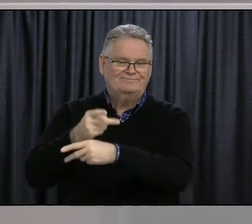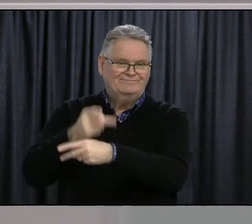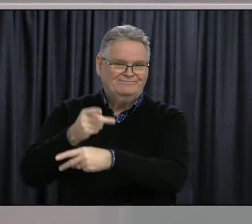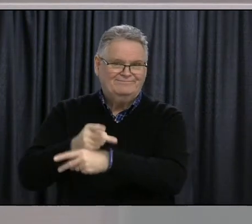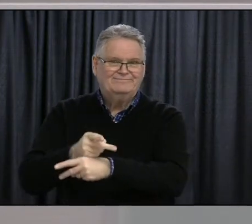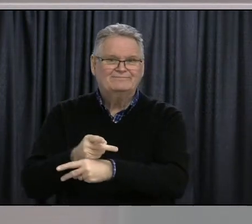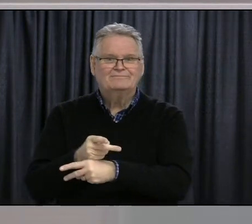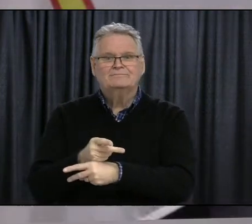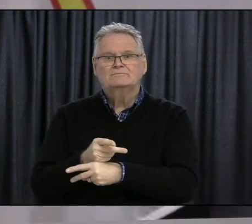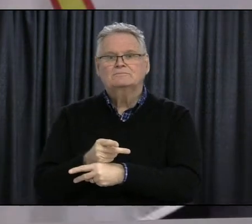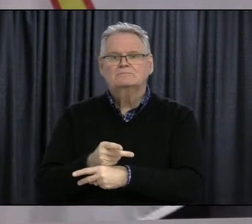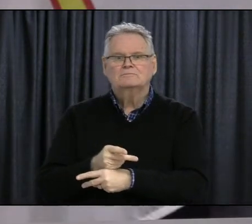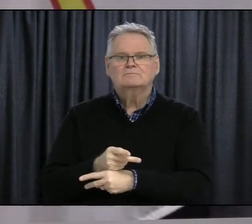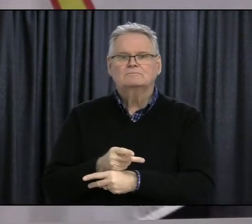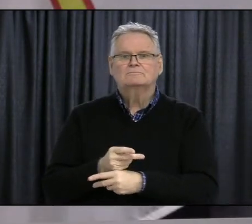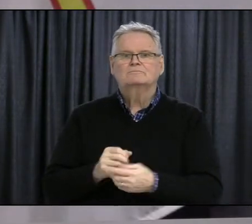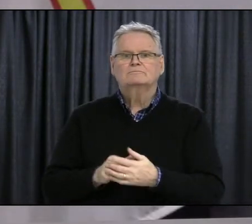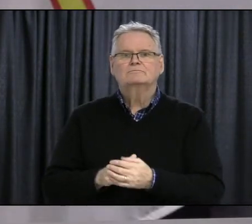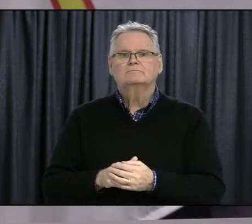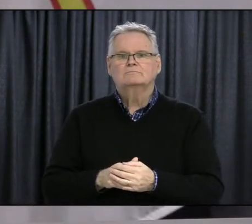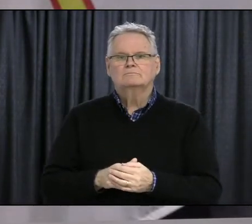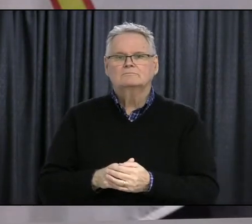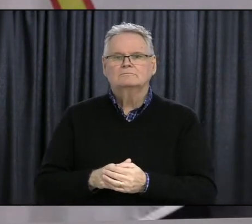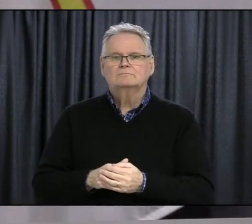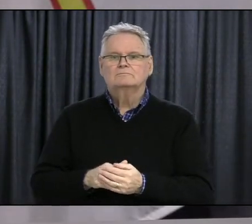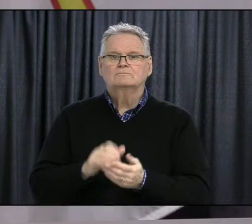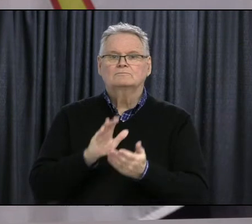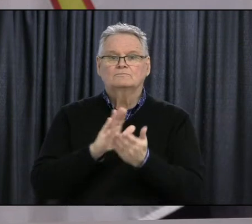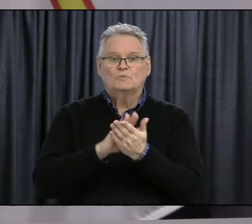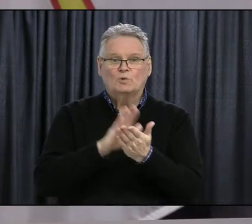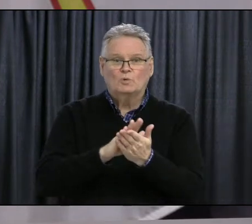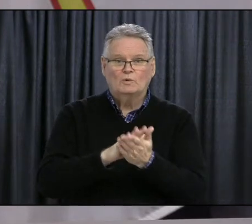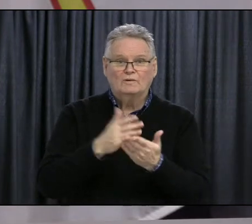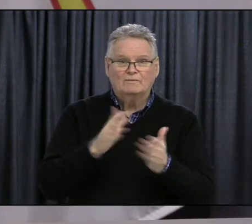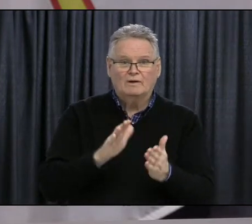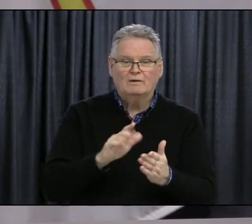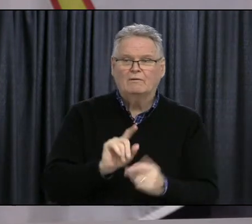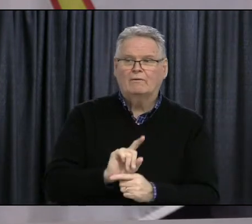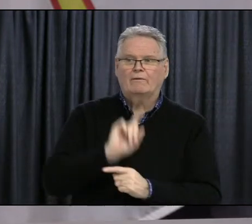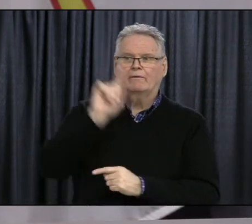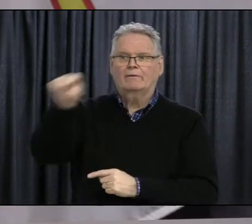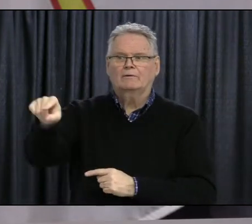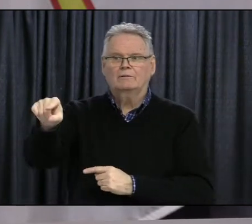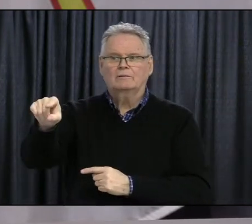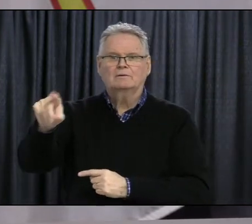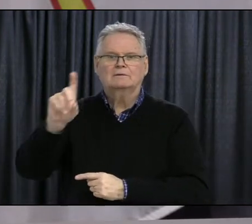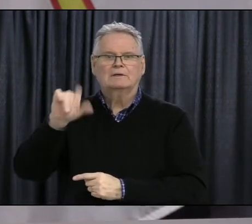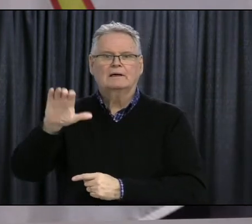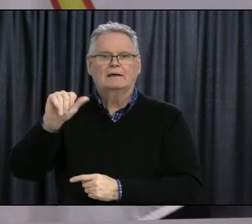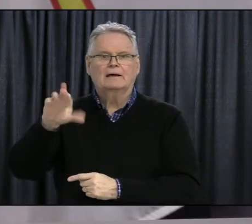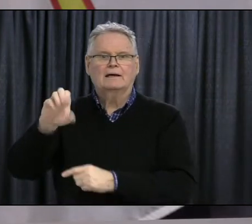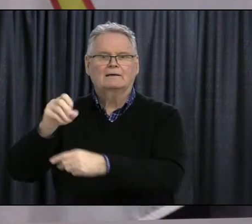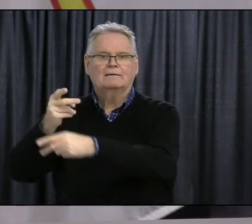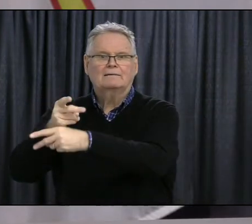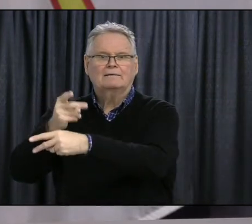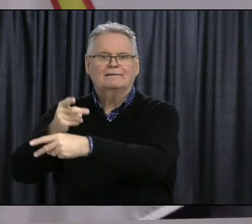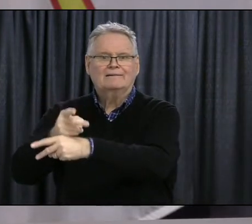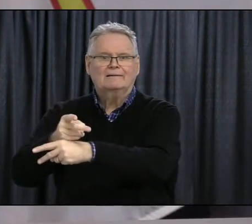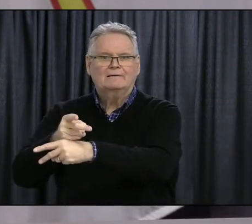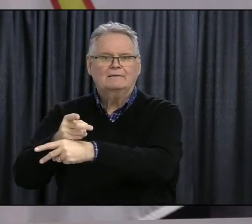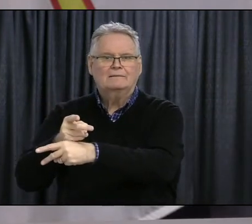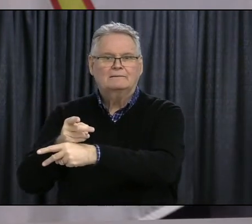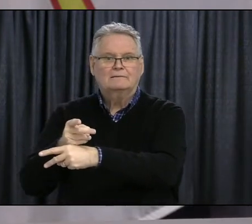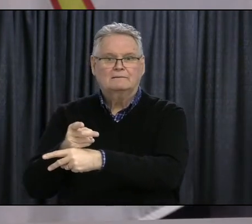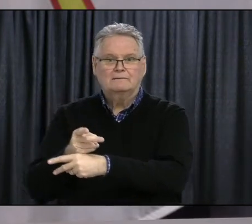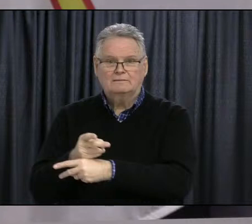system as well? That's always a concern whenever we have a non-epi-linked case, and it could wind up in our school system